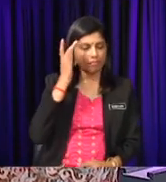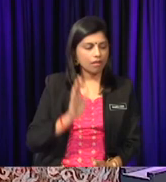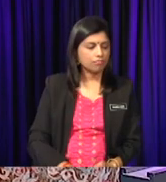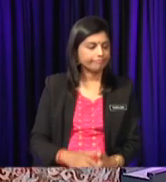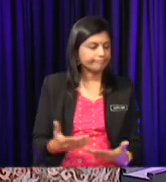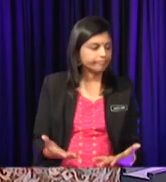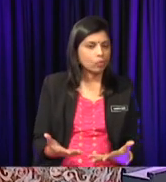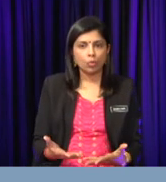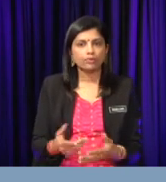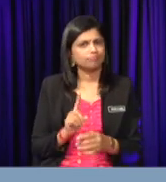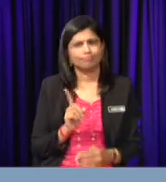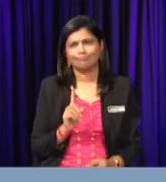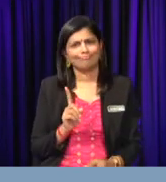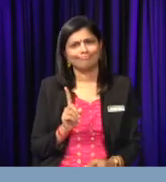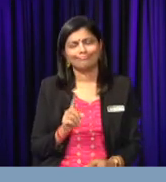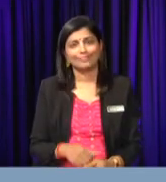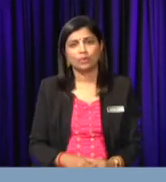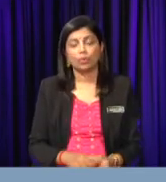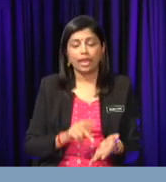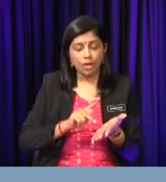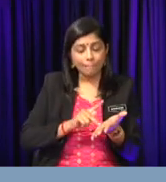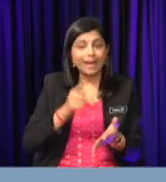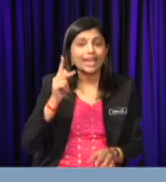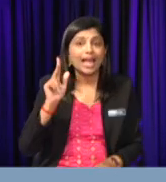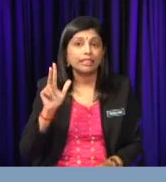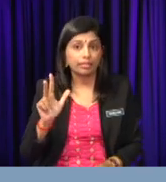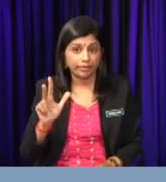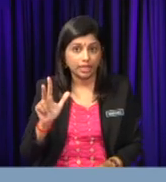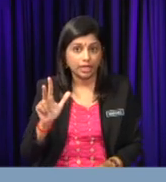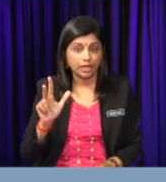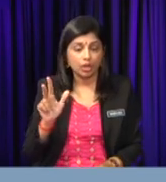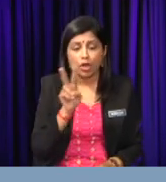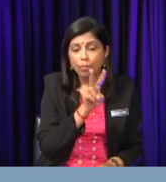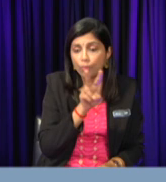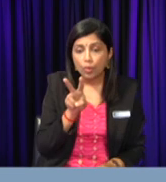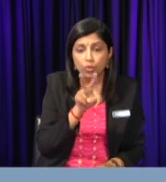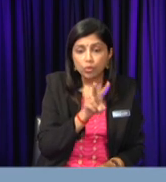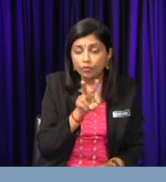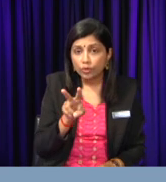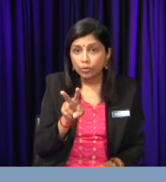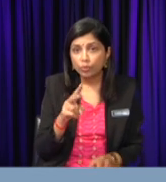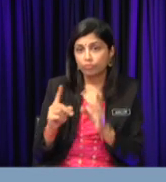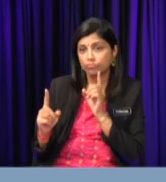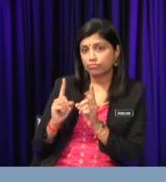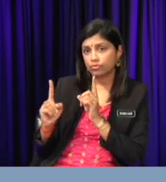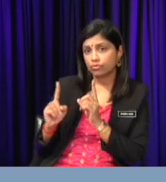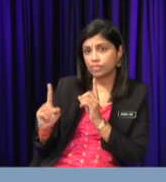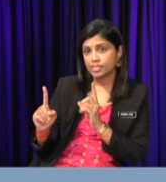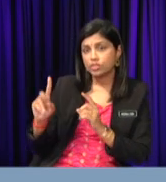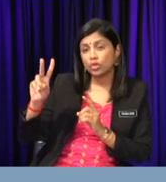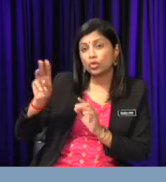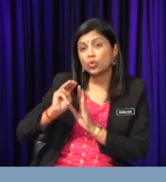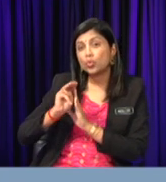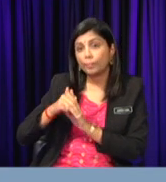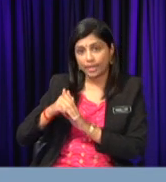you have a total of 3 minutes for the both of you during the discussion part. Okay? You